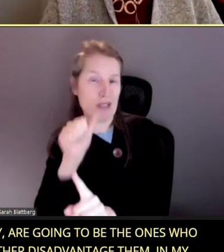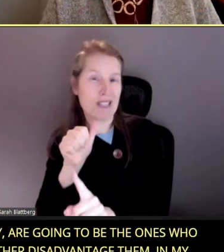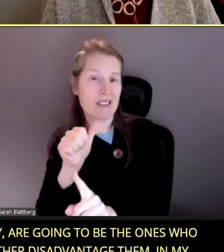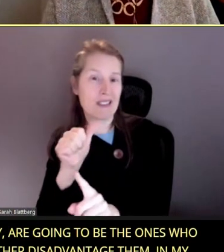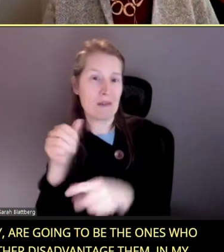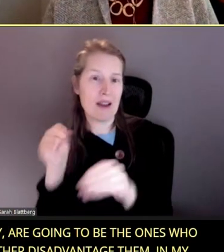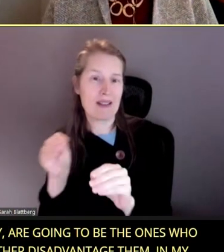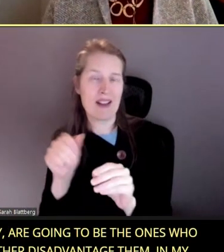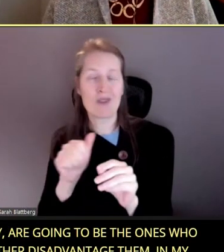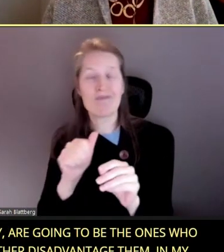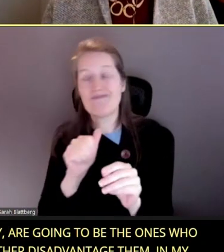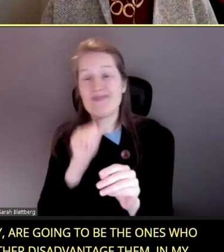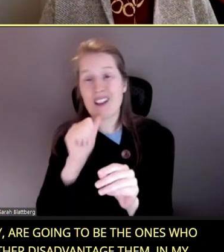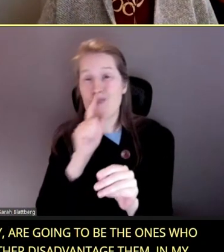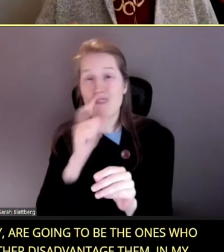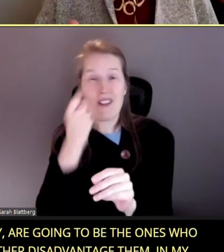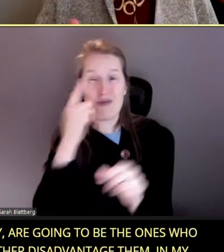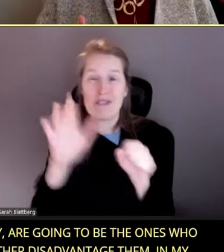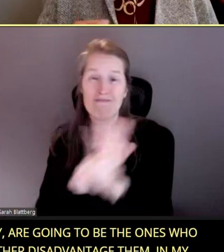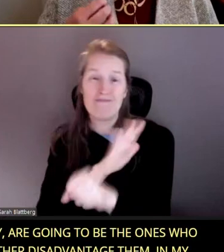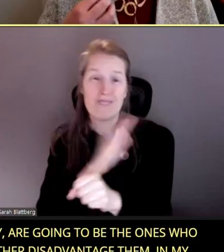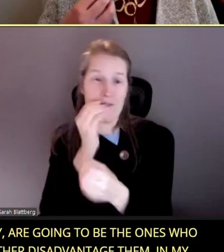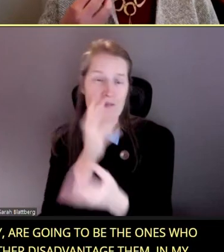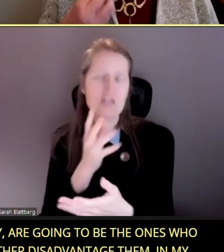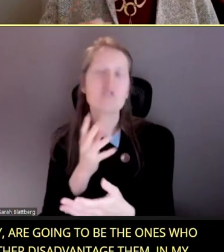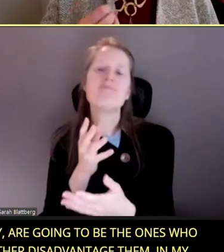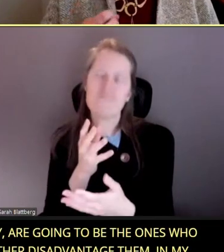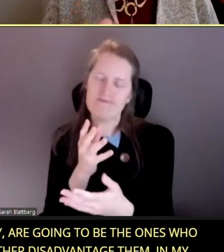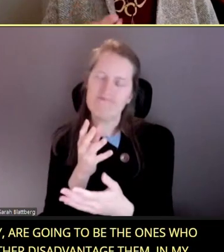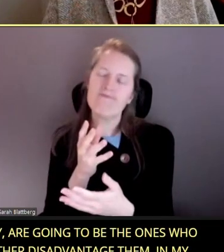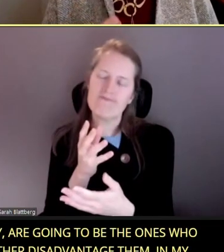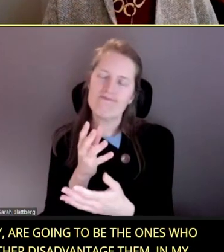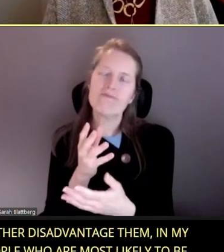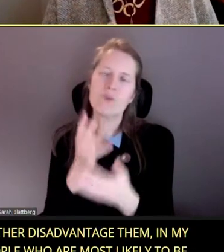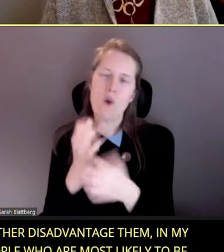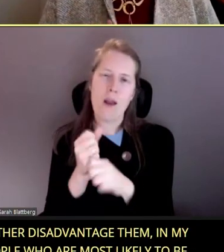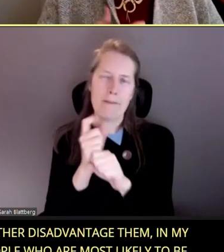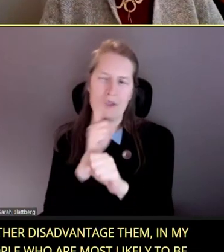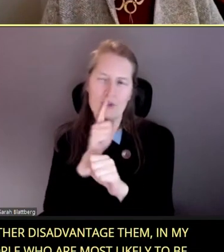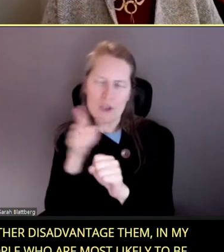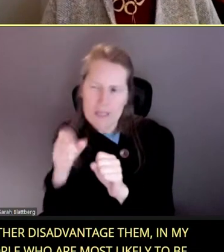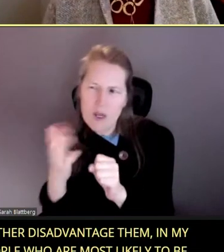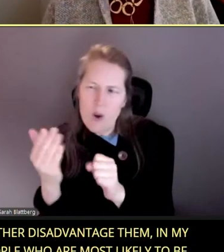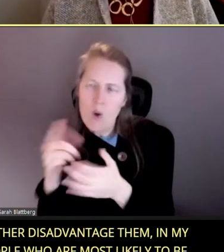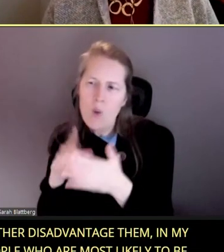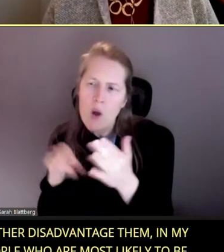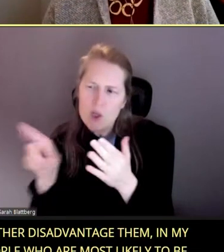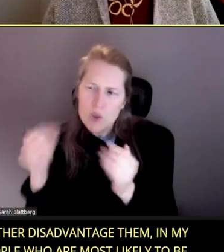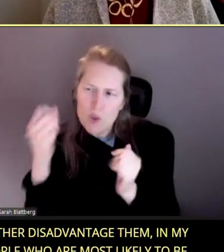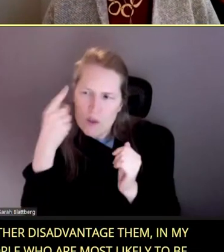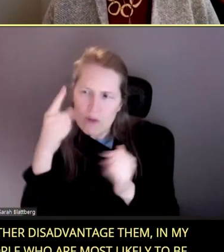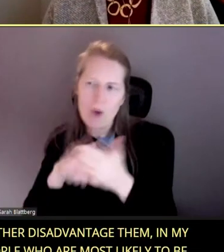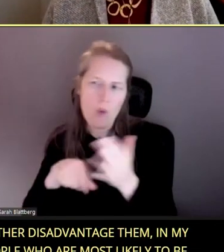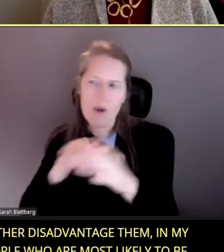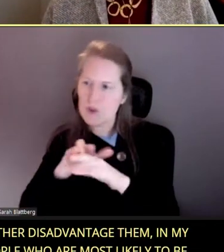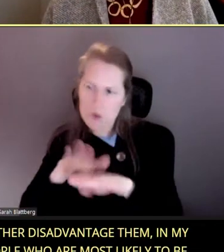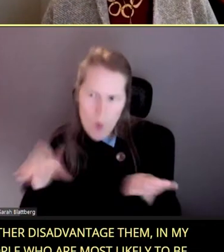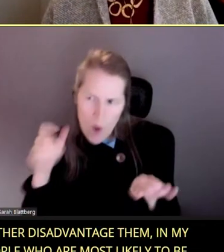just not understand the information, those are the people you want to be, you really want to understand how much they understand and don't